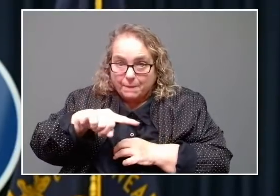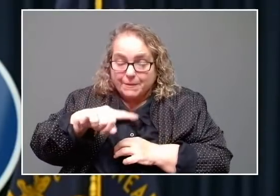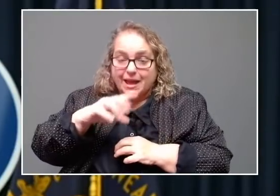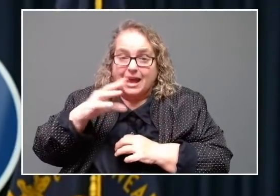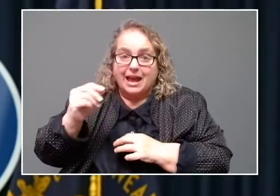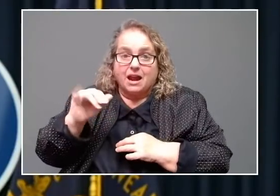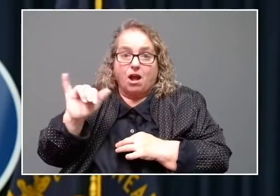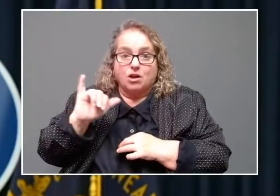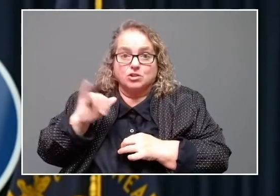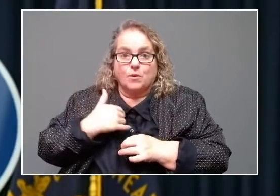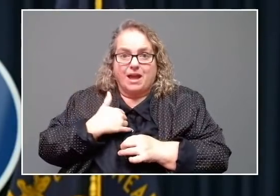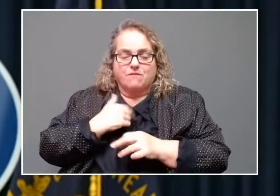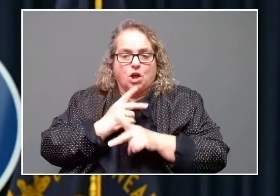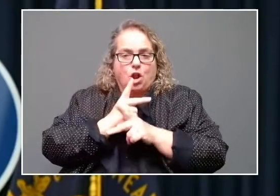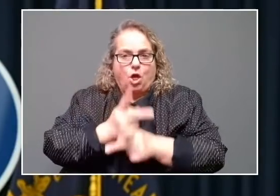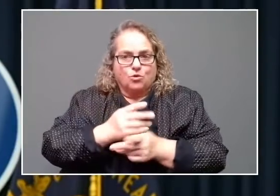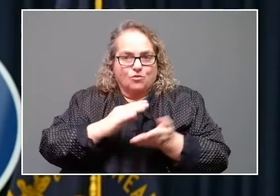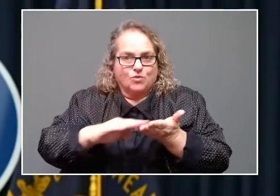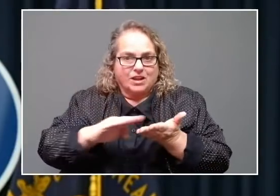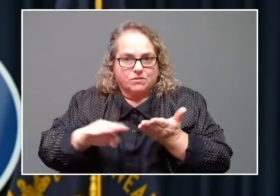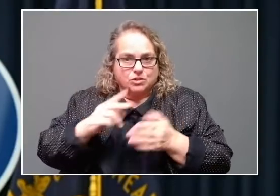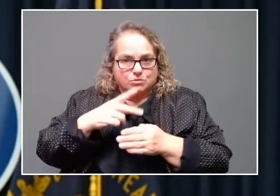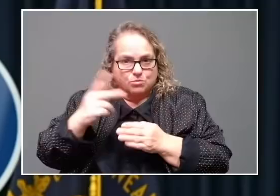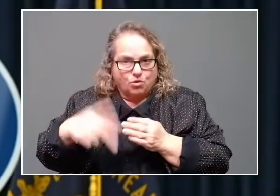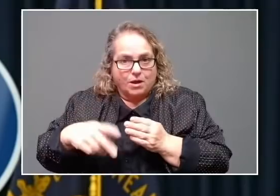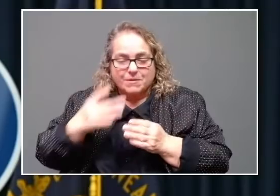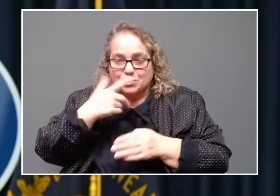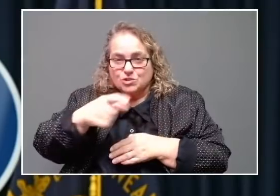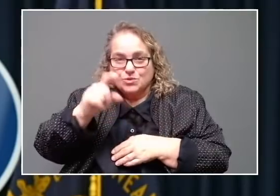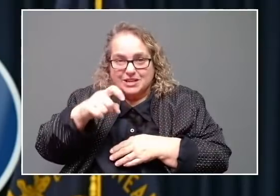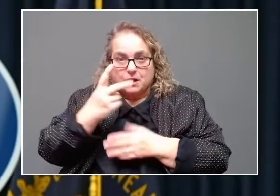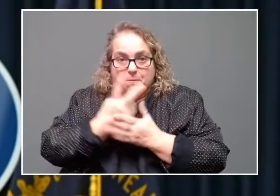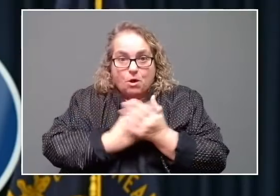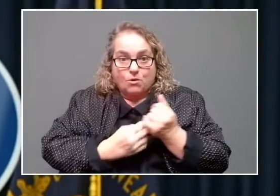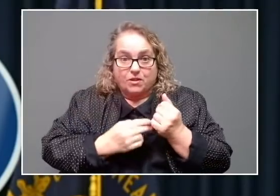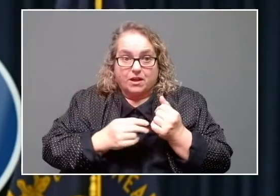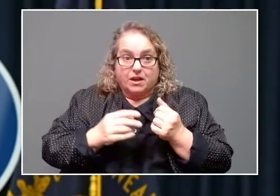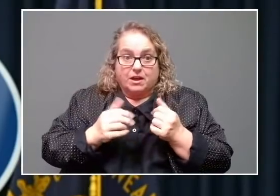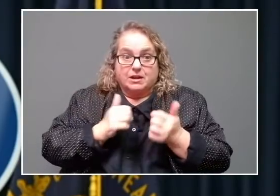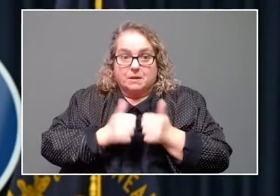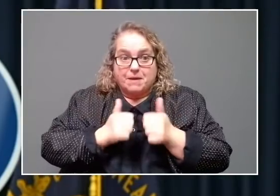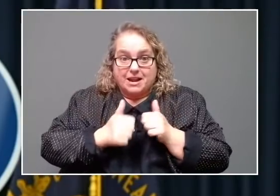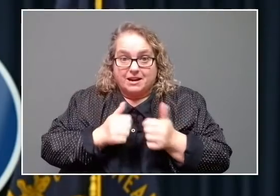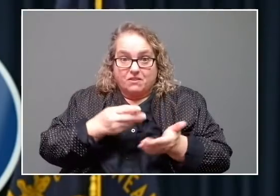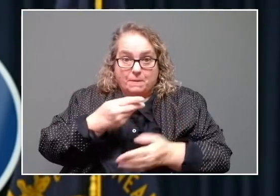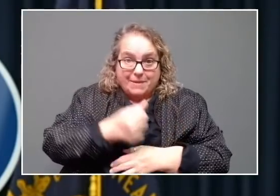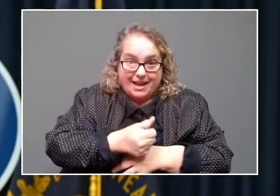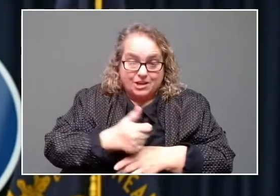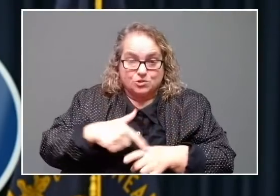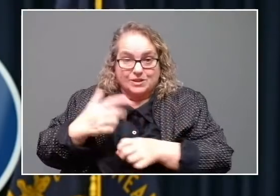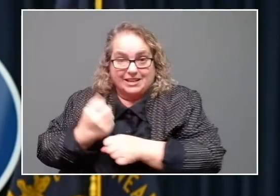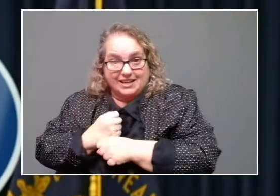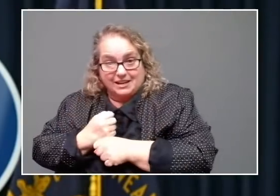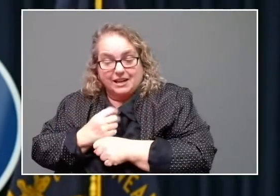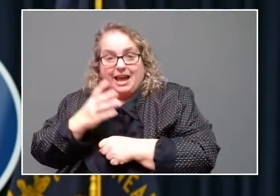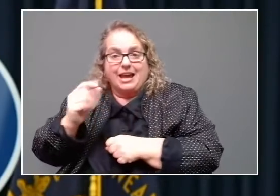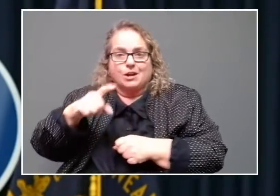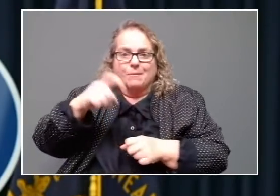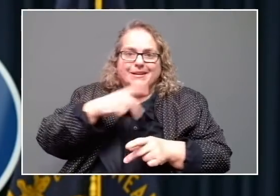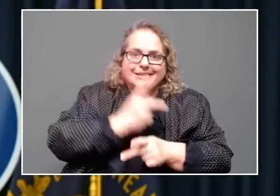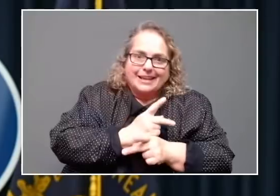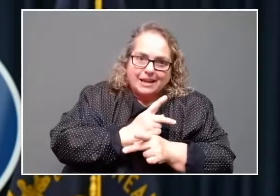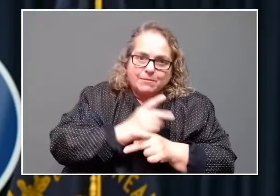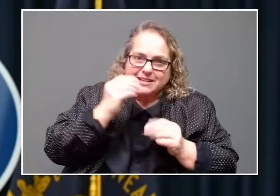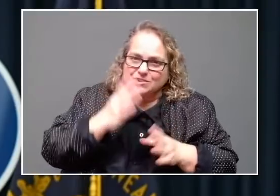loan forgiveness program because you need both competitive pay to get people into it, but then you got to keep them there. And without pensions for new teachers,